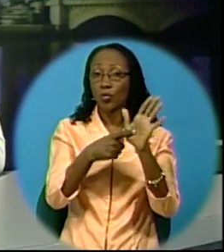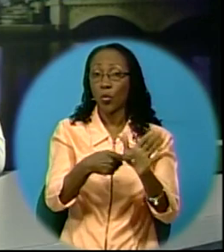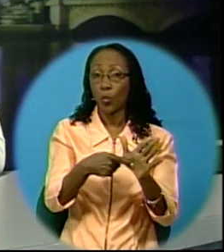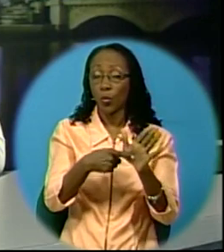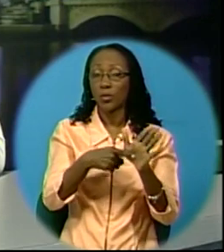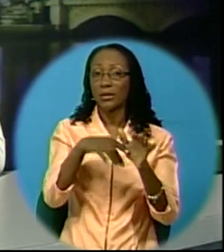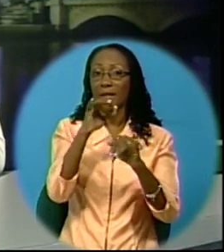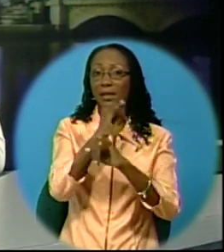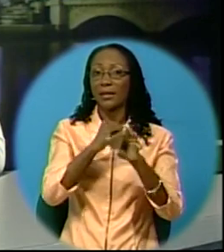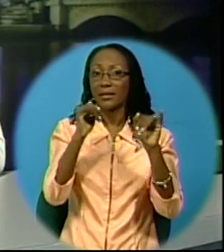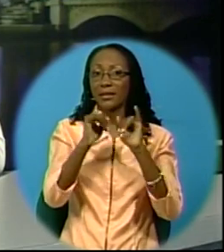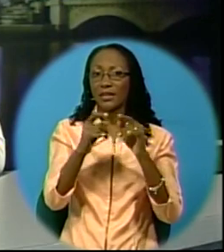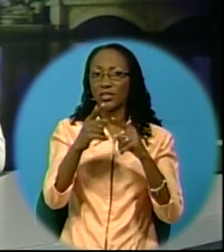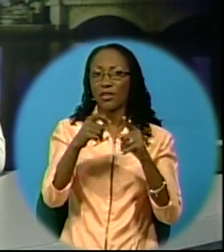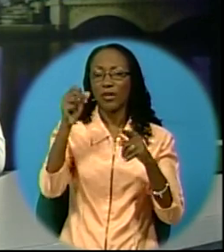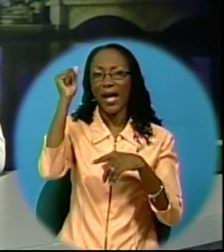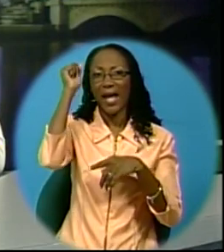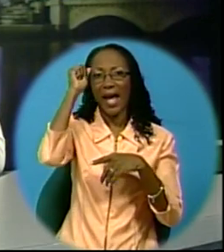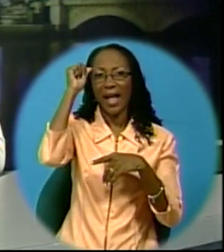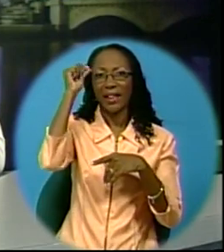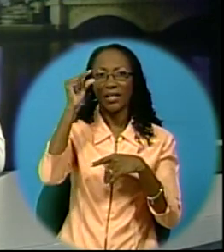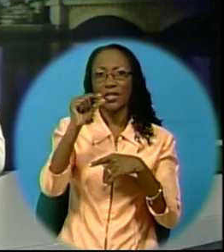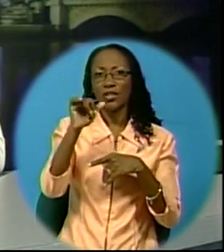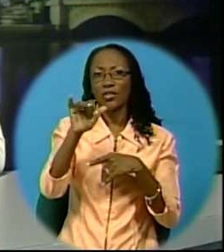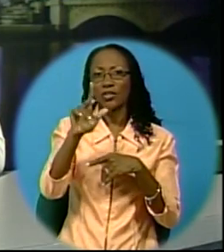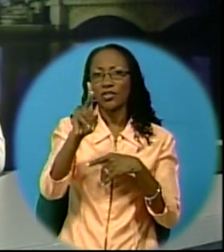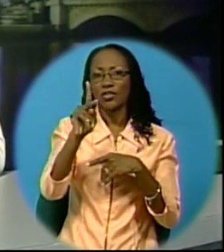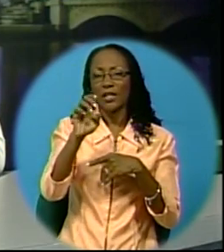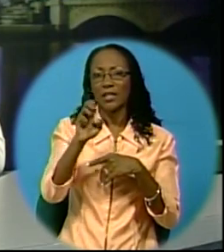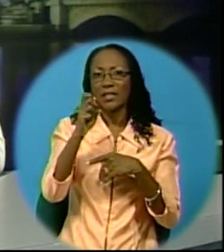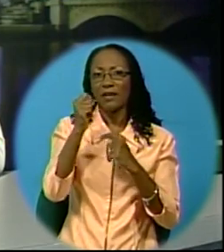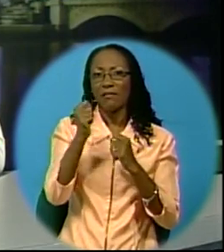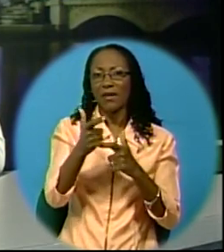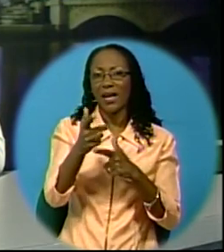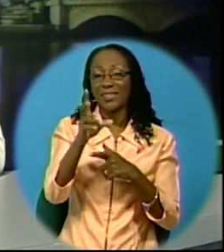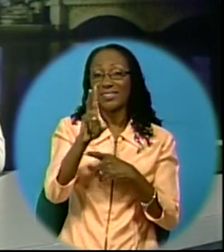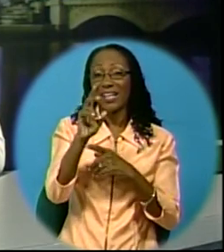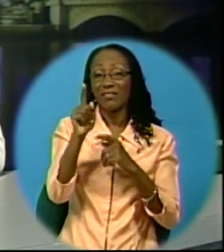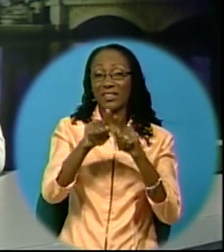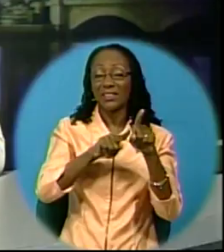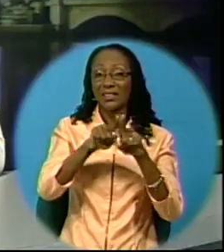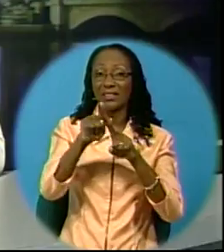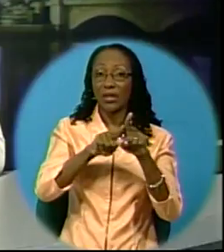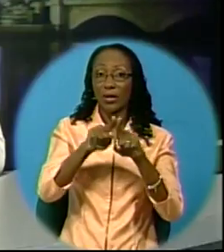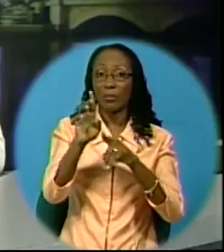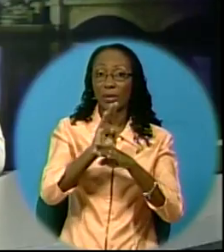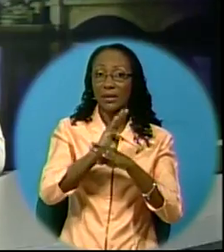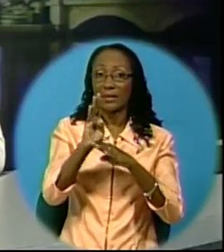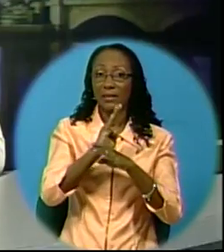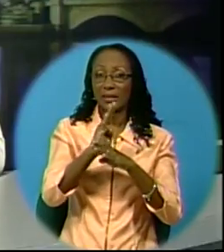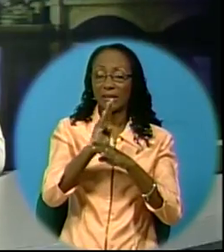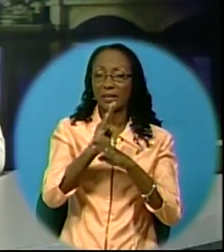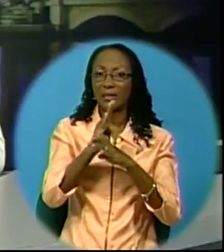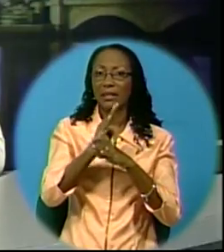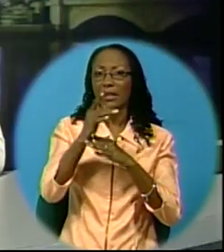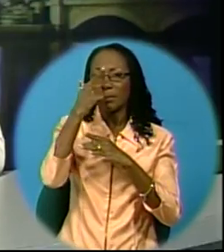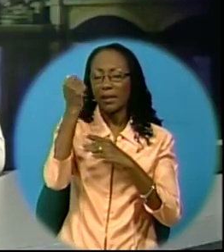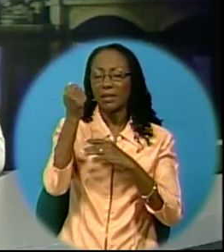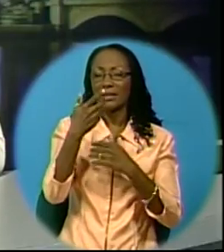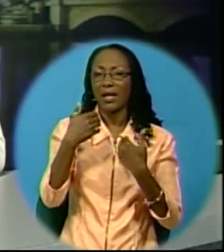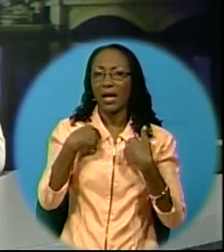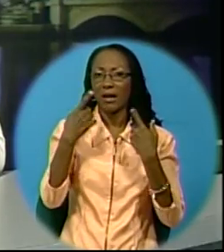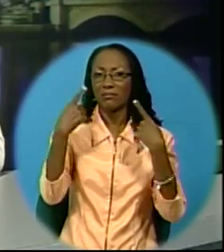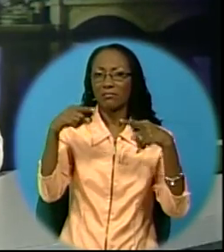to promoter Al Jilts, Fast 7 Star Entertainment was created because of the success the parties have had with the Hennessy Artistry